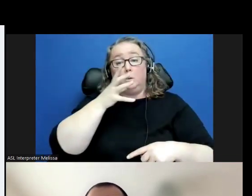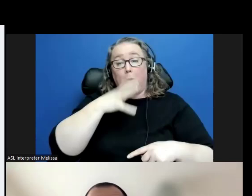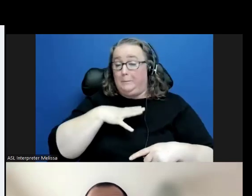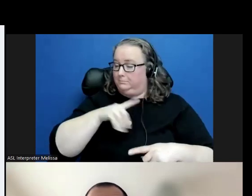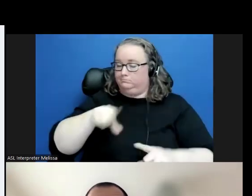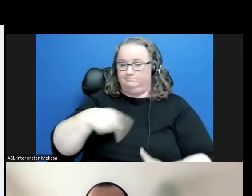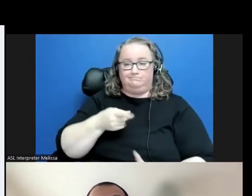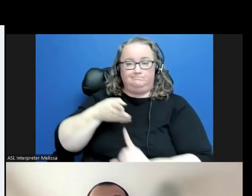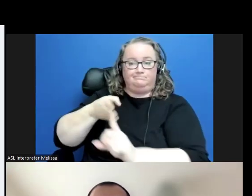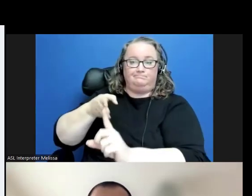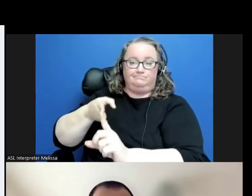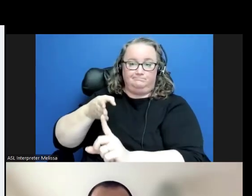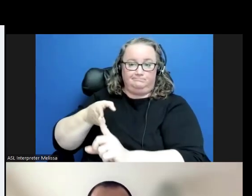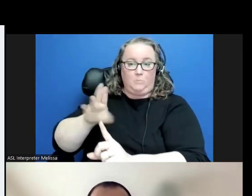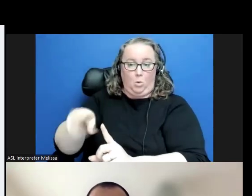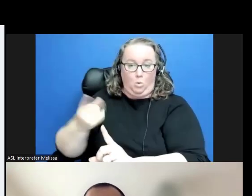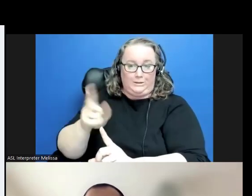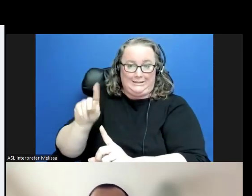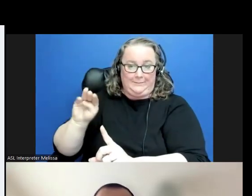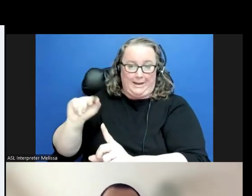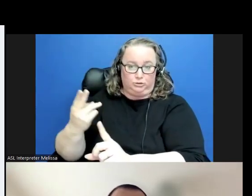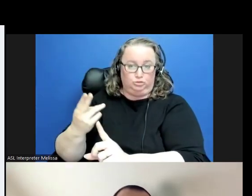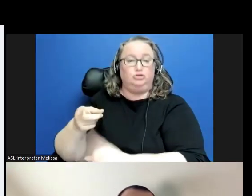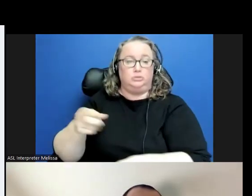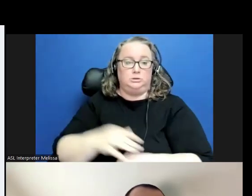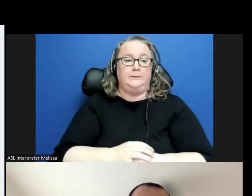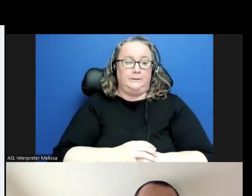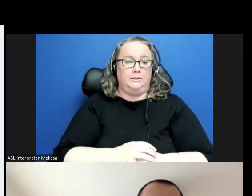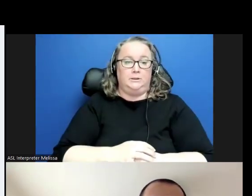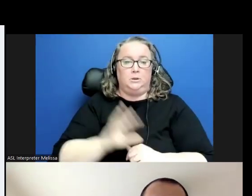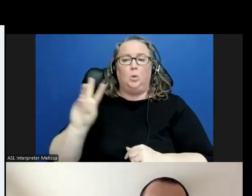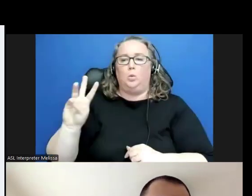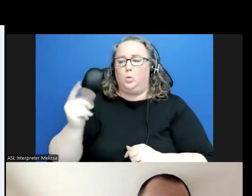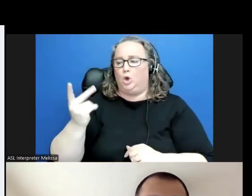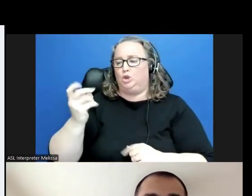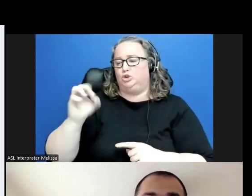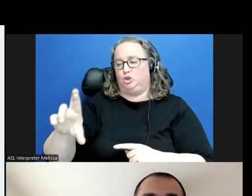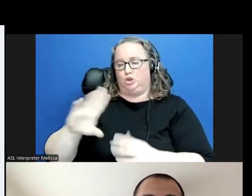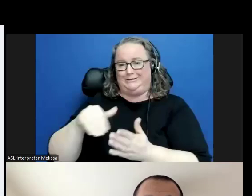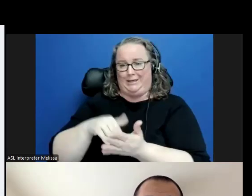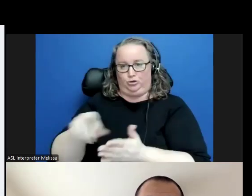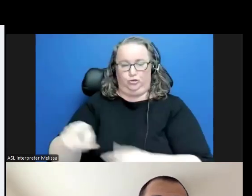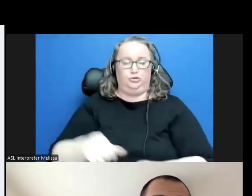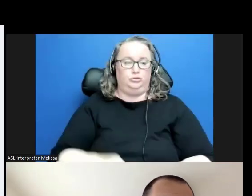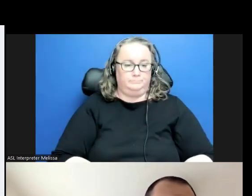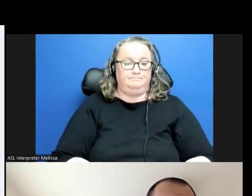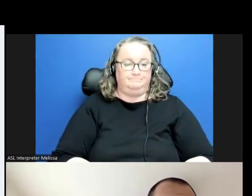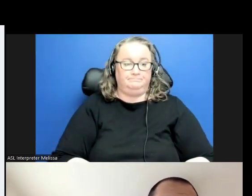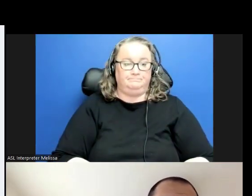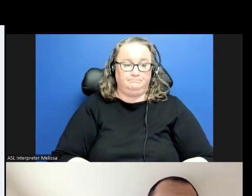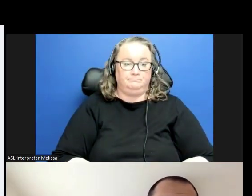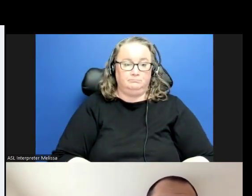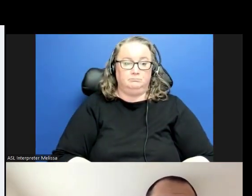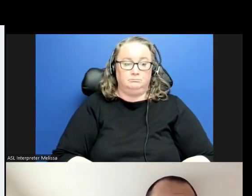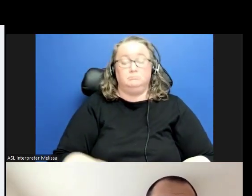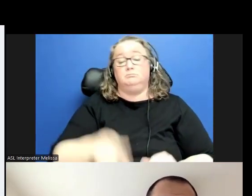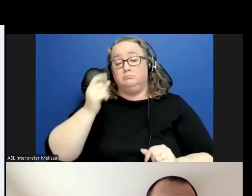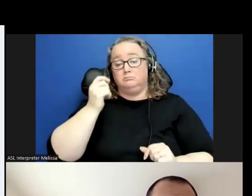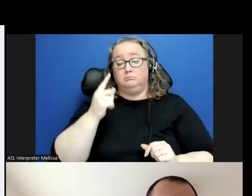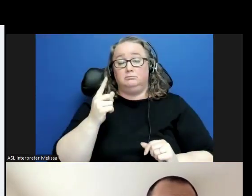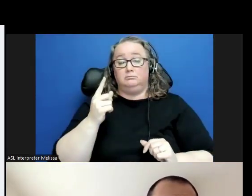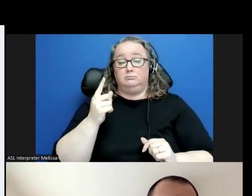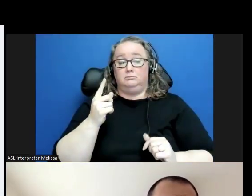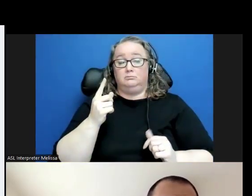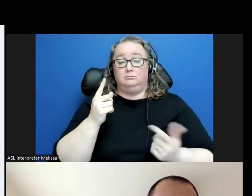to the Worcester Recovery Center. And everyone at Bridgewater